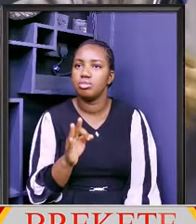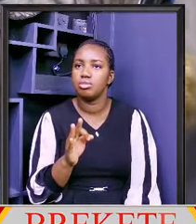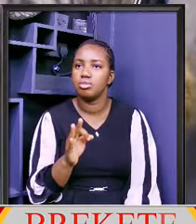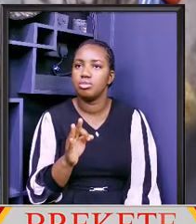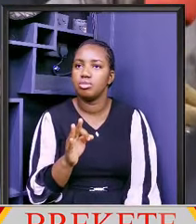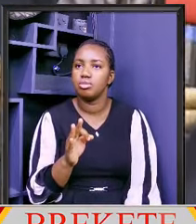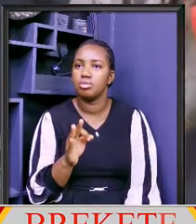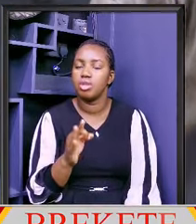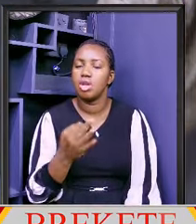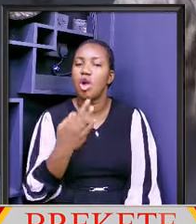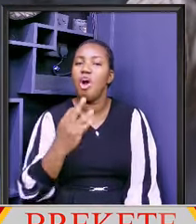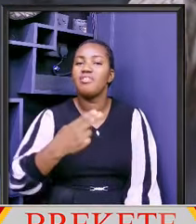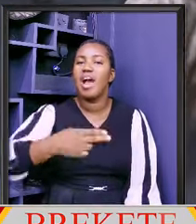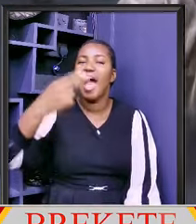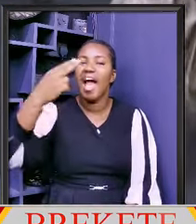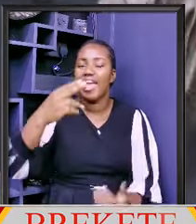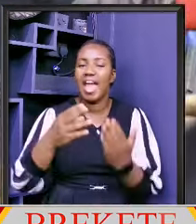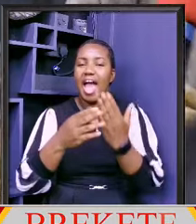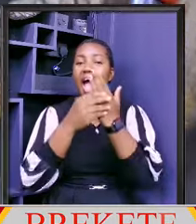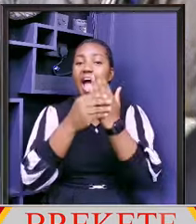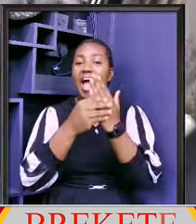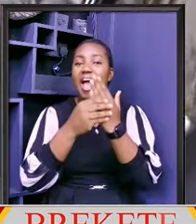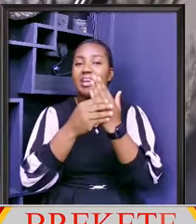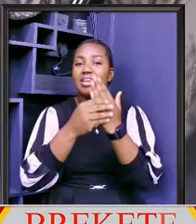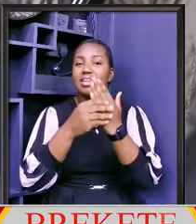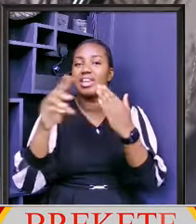of high-handedness,